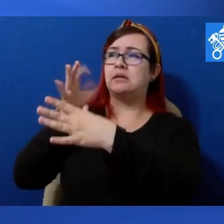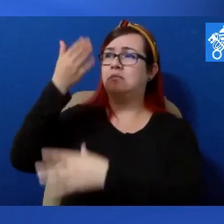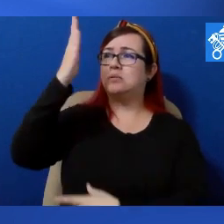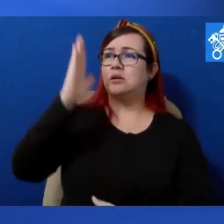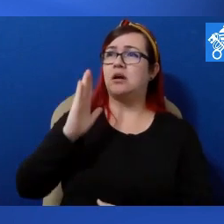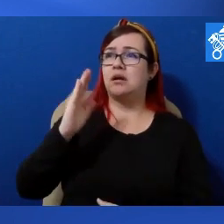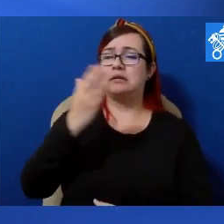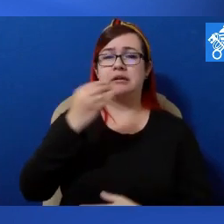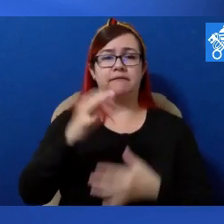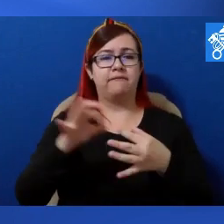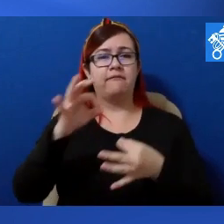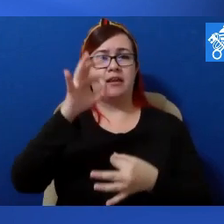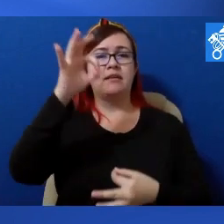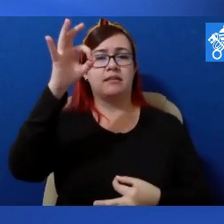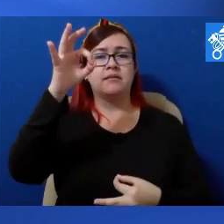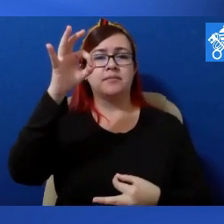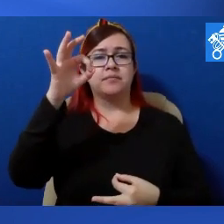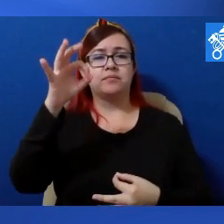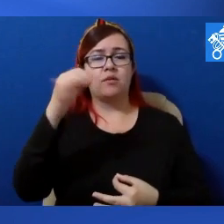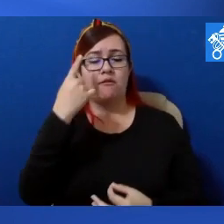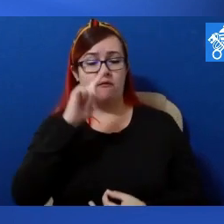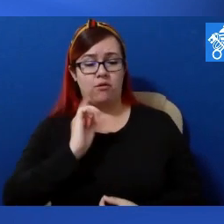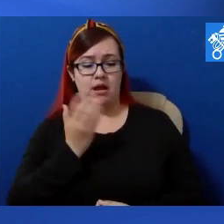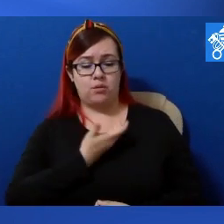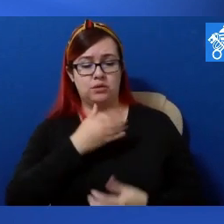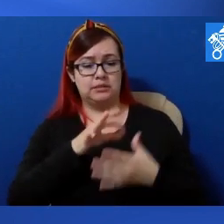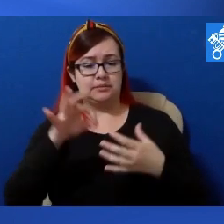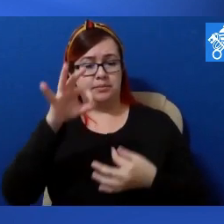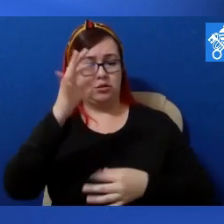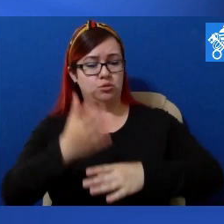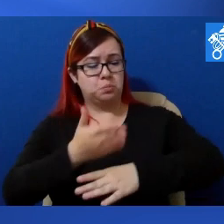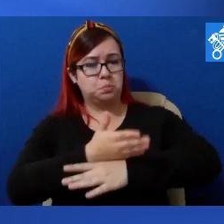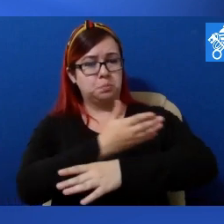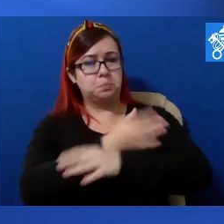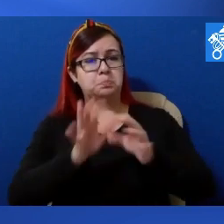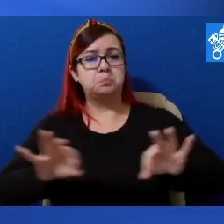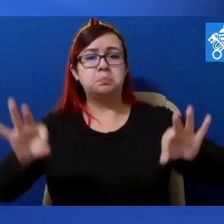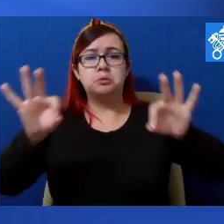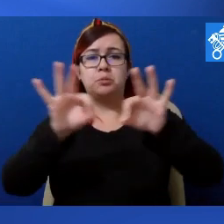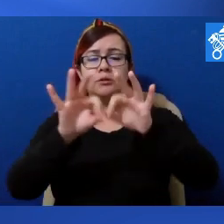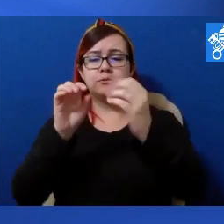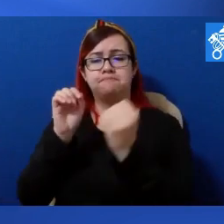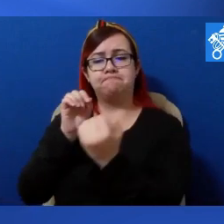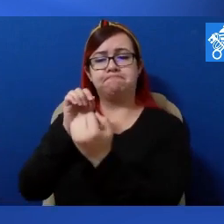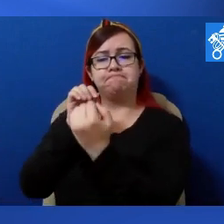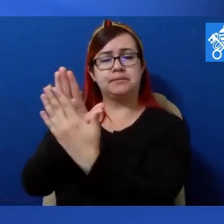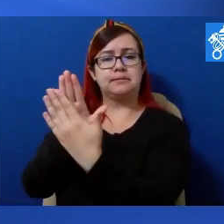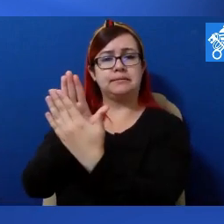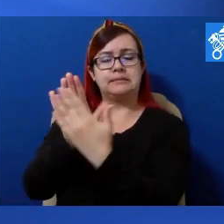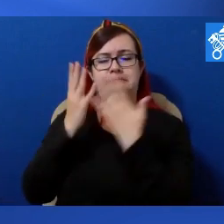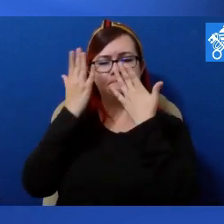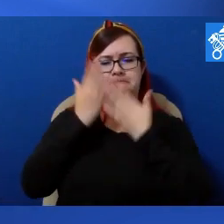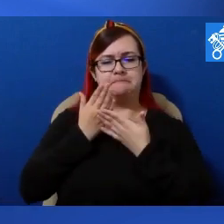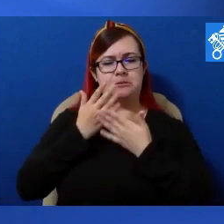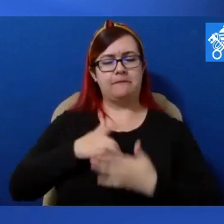and distance from God and from the consolations of faith. For our spiritual growth, it is